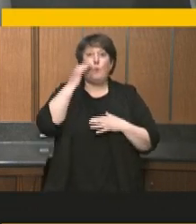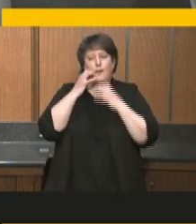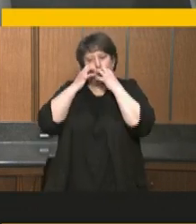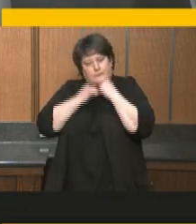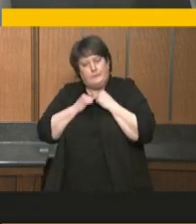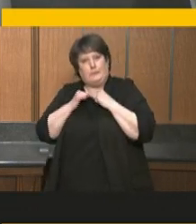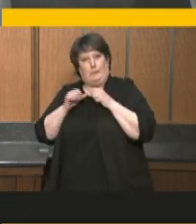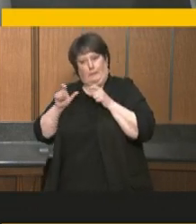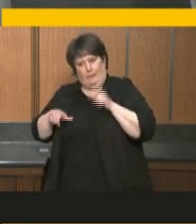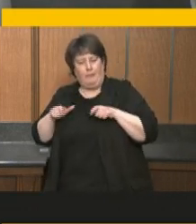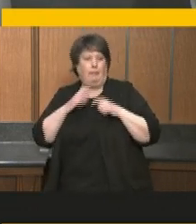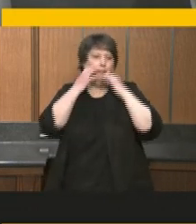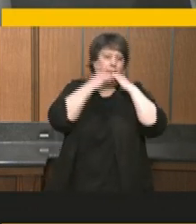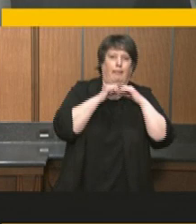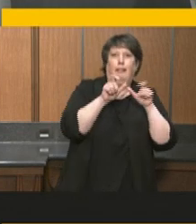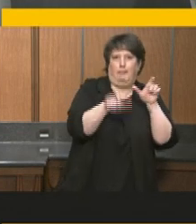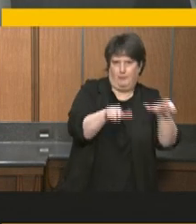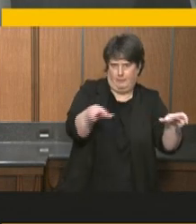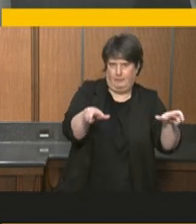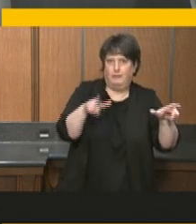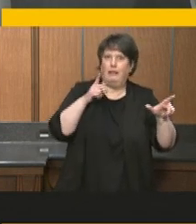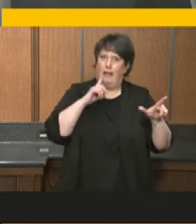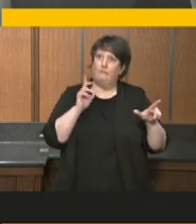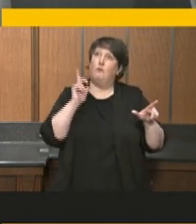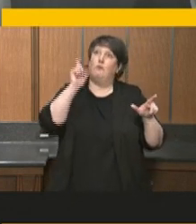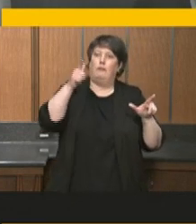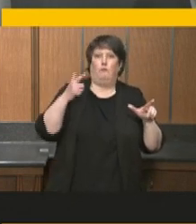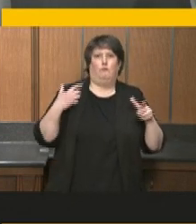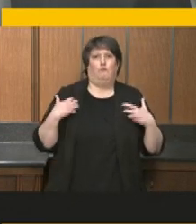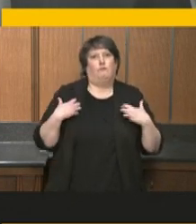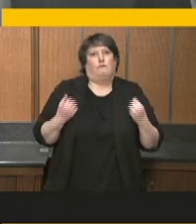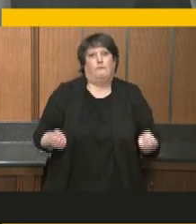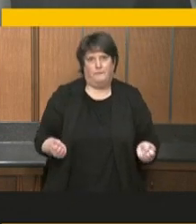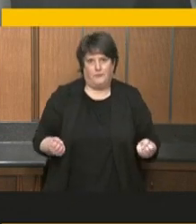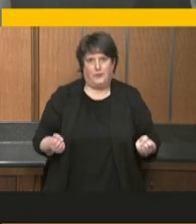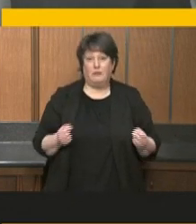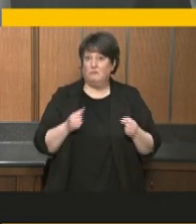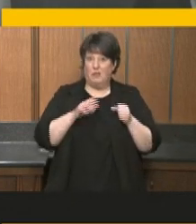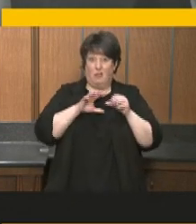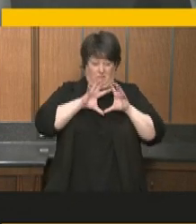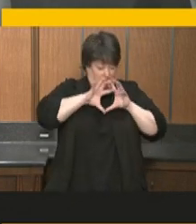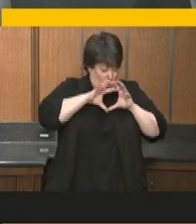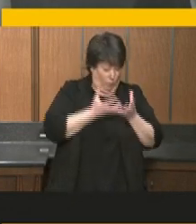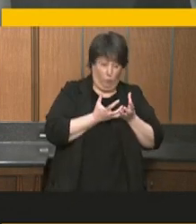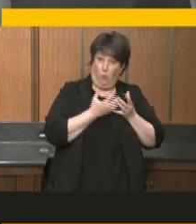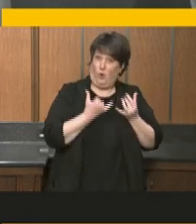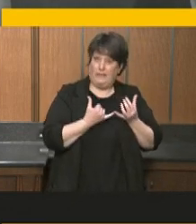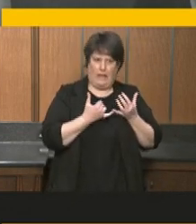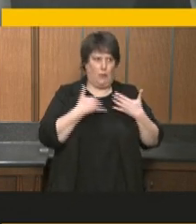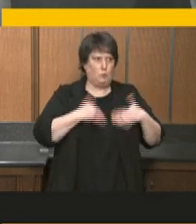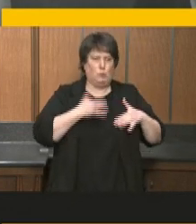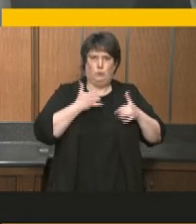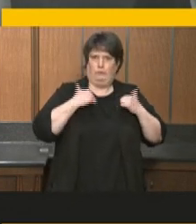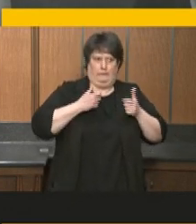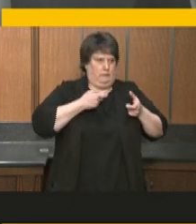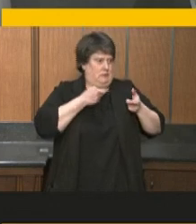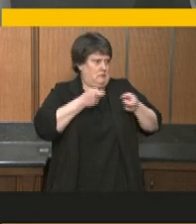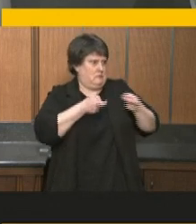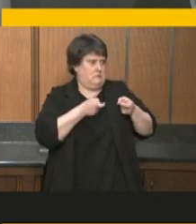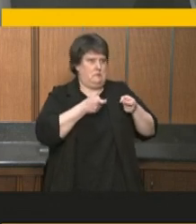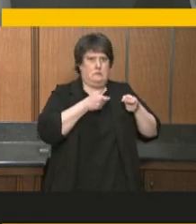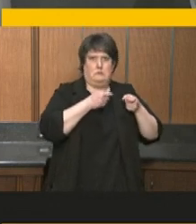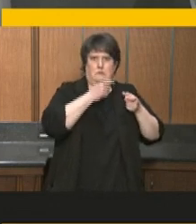and also about our eventual recovery. The entire world is dealing with COVID-19, and Canada and the United States are no